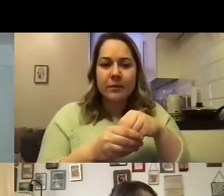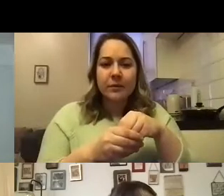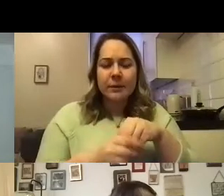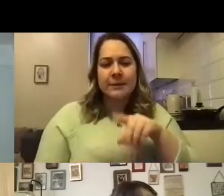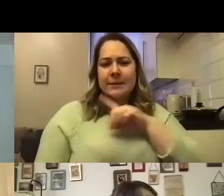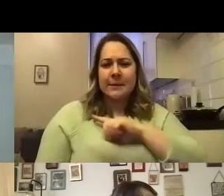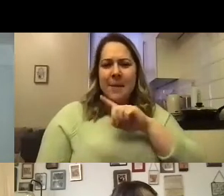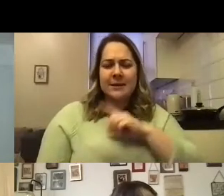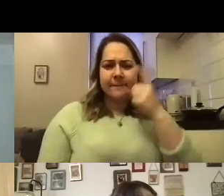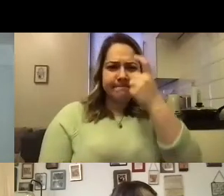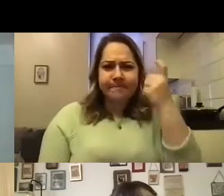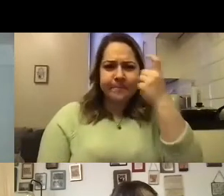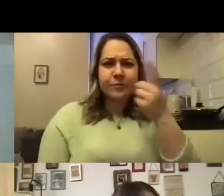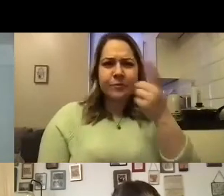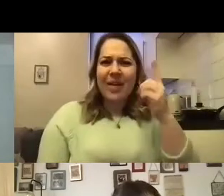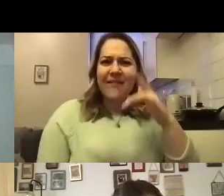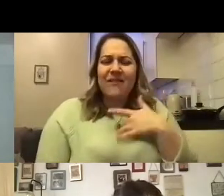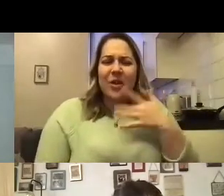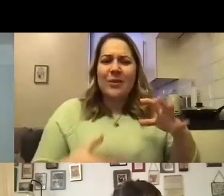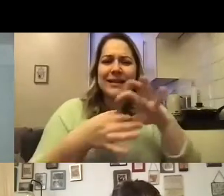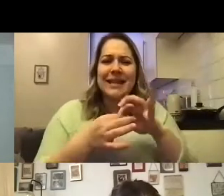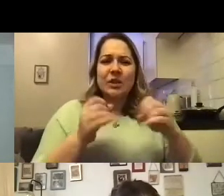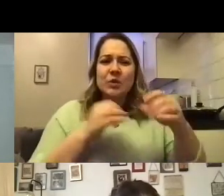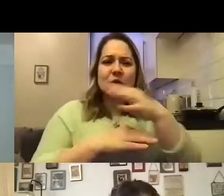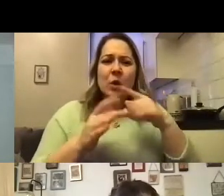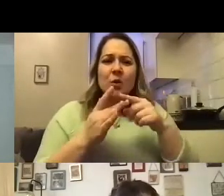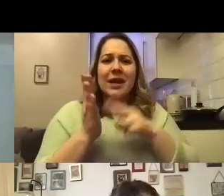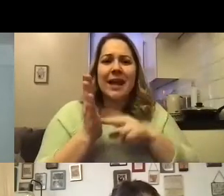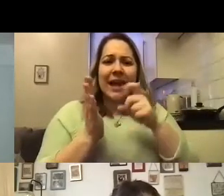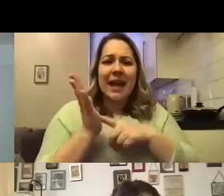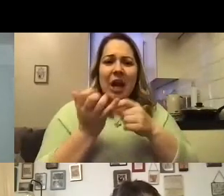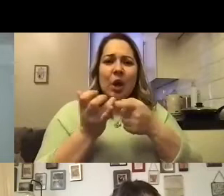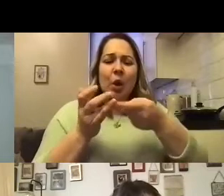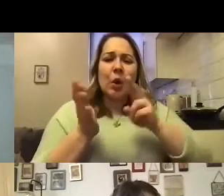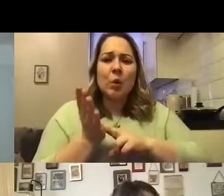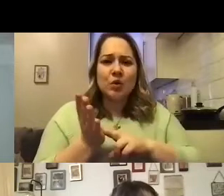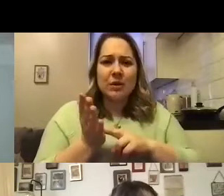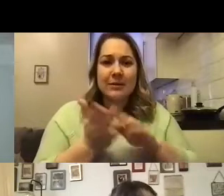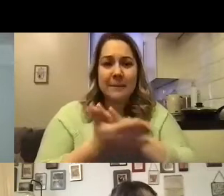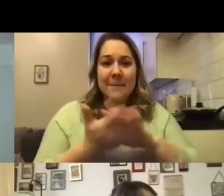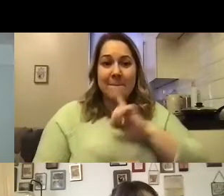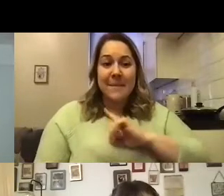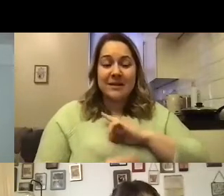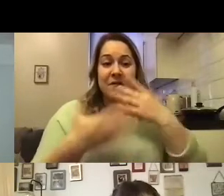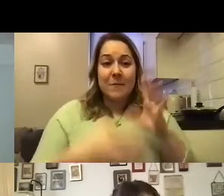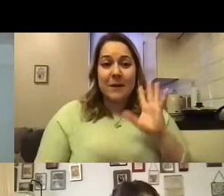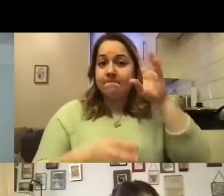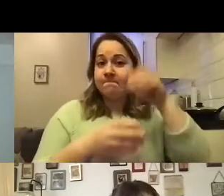about what I had to say about social exclusions. I've never been the victim of social exclusion myself.